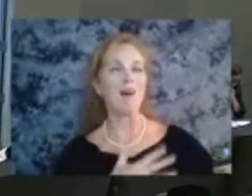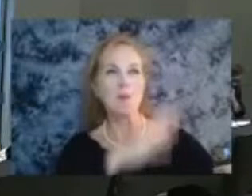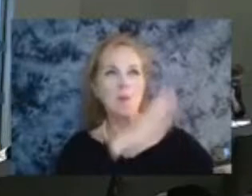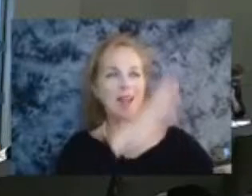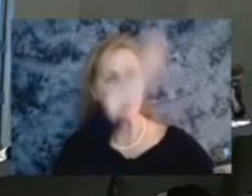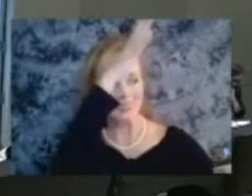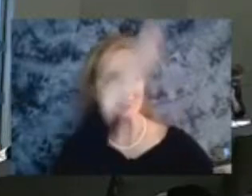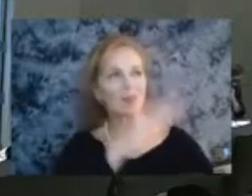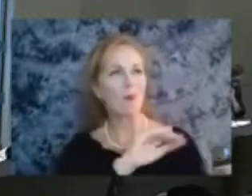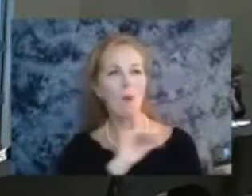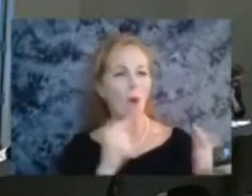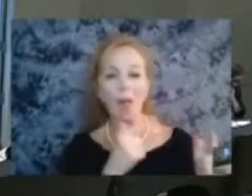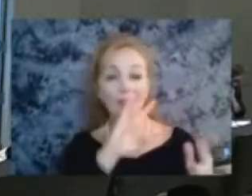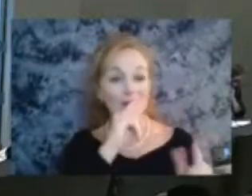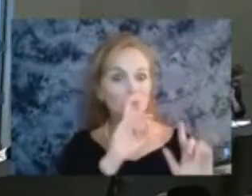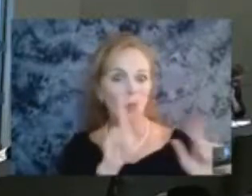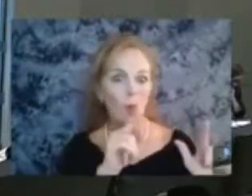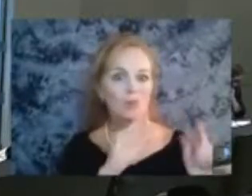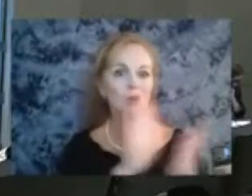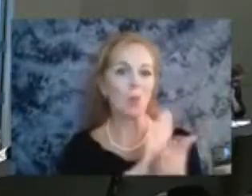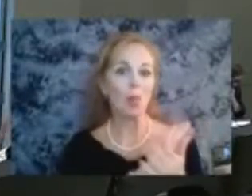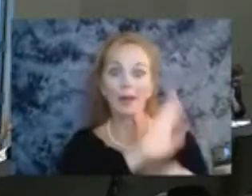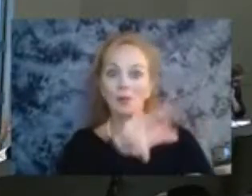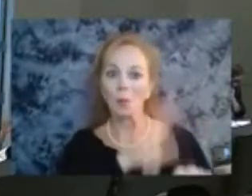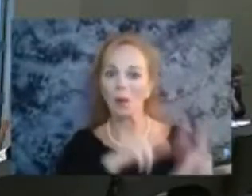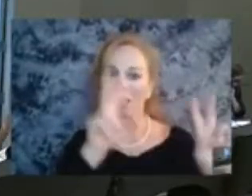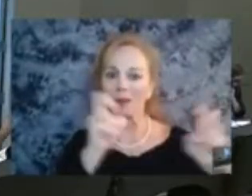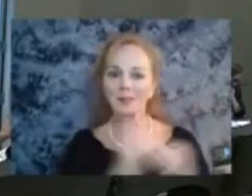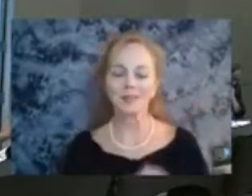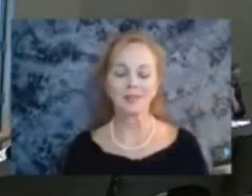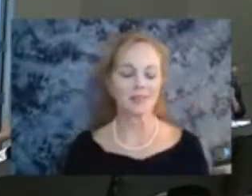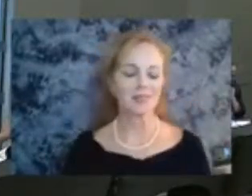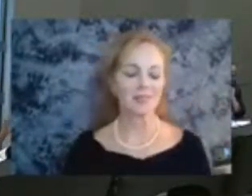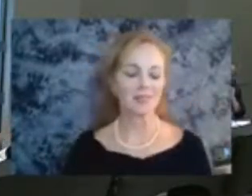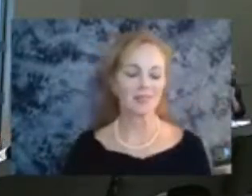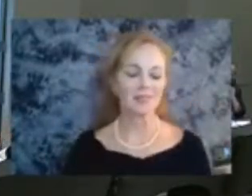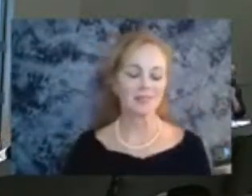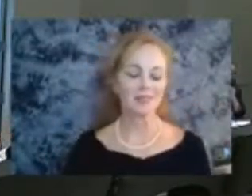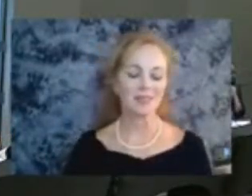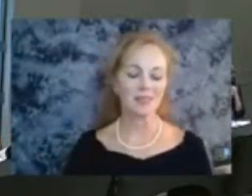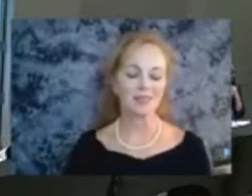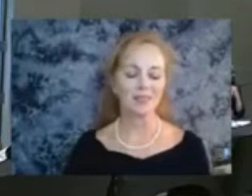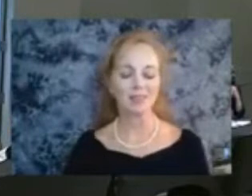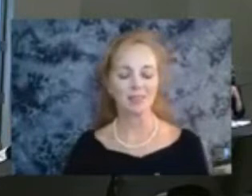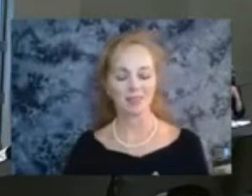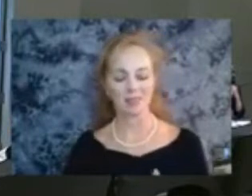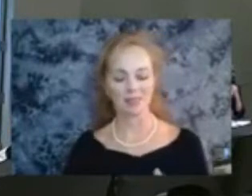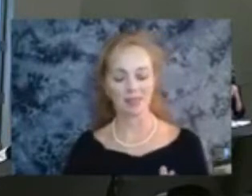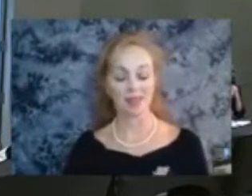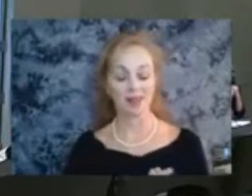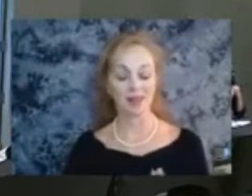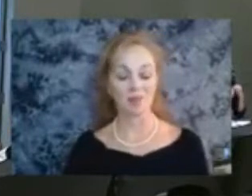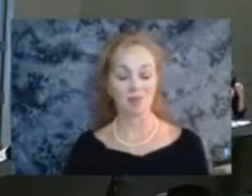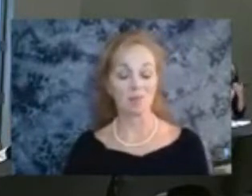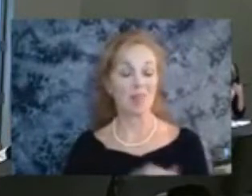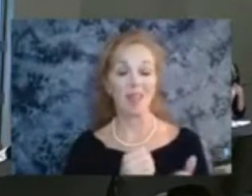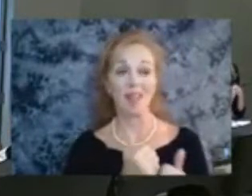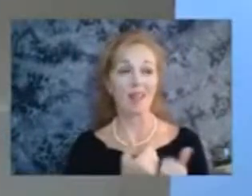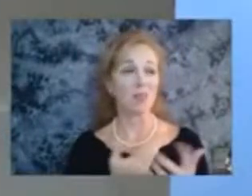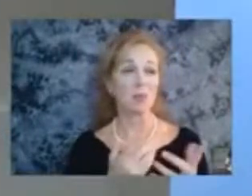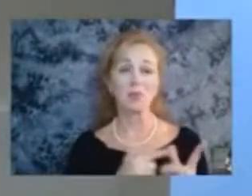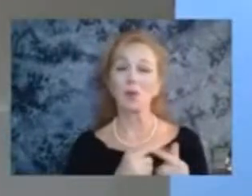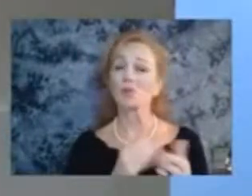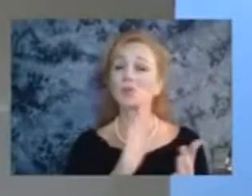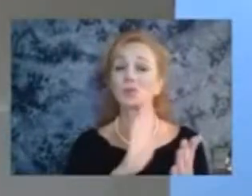everybody was in school and ASEP was before, everybody could go to ASEP before and everybody could go to BSEP afterwards.